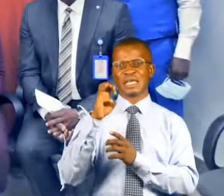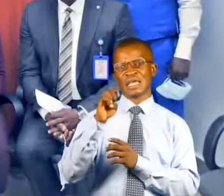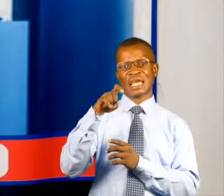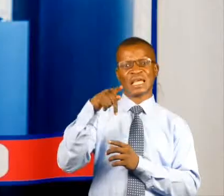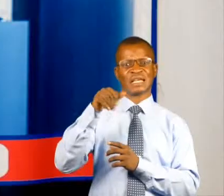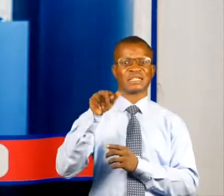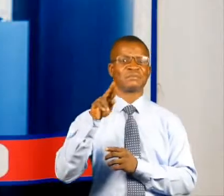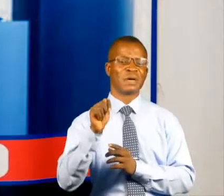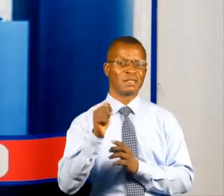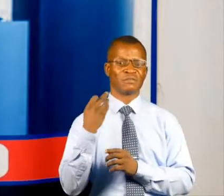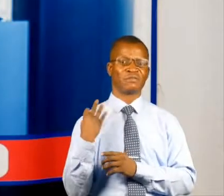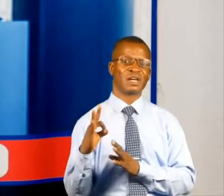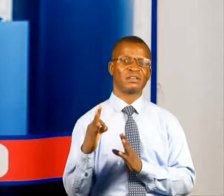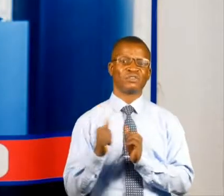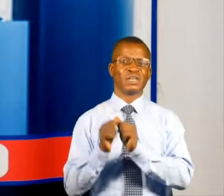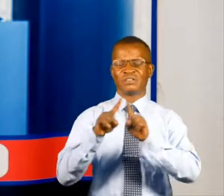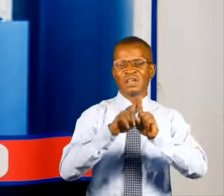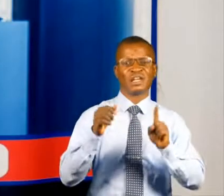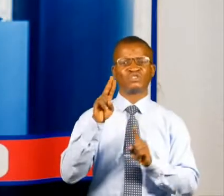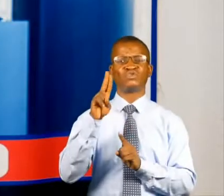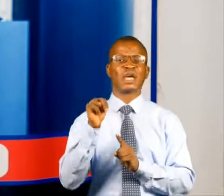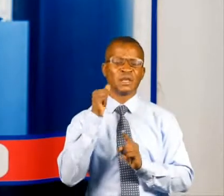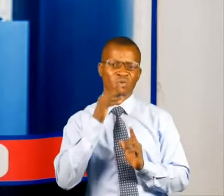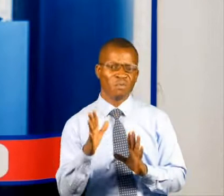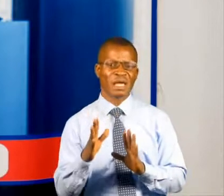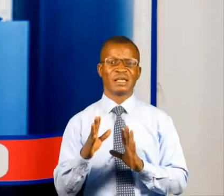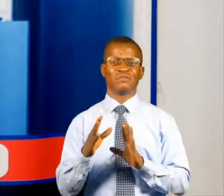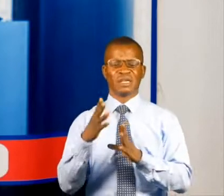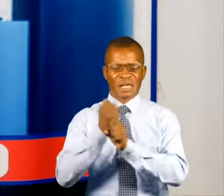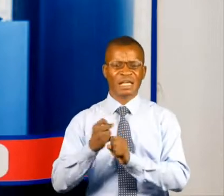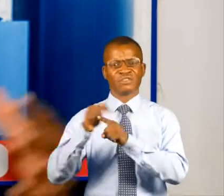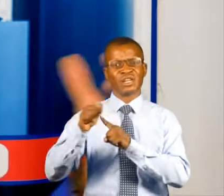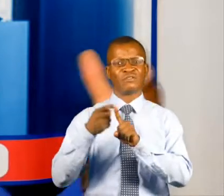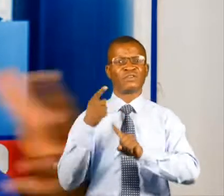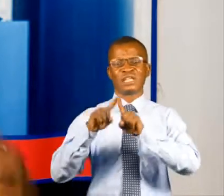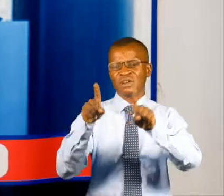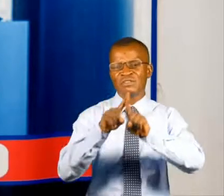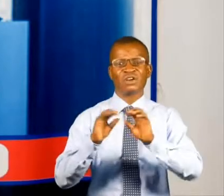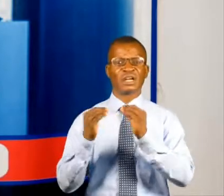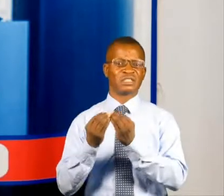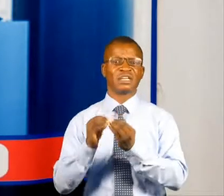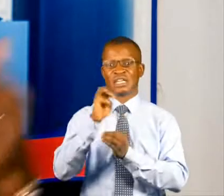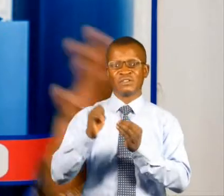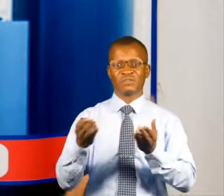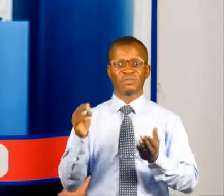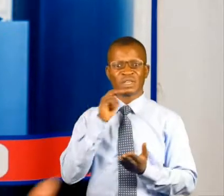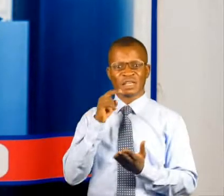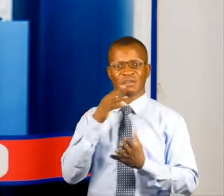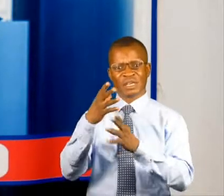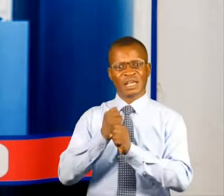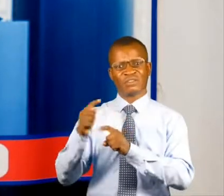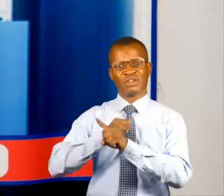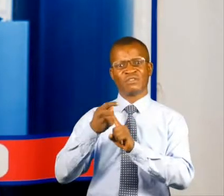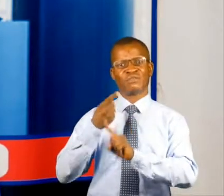France and even UNIFEM. So we get UN Women, we get training from a host of other organizations, even Nigerian,